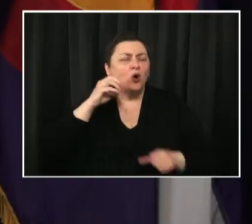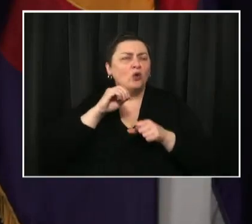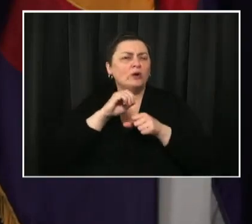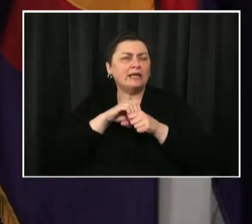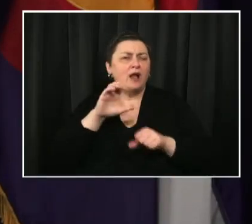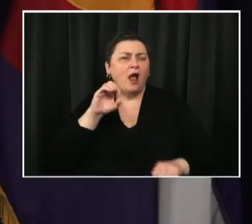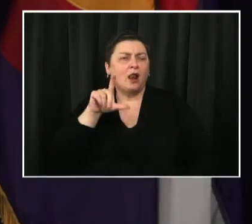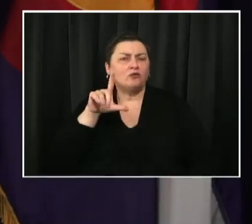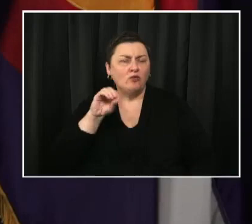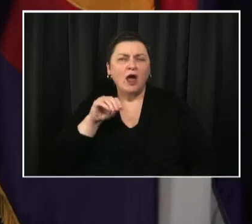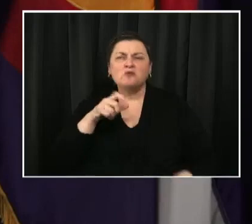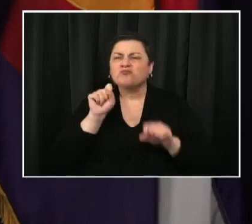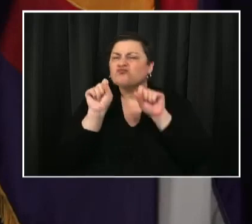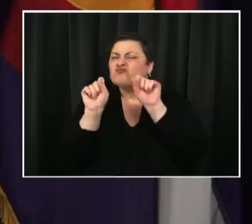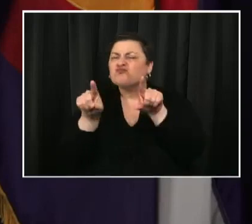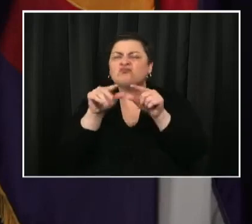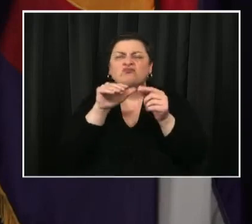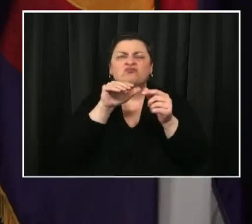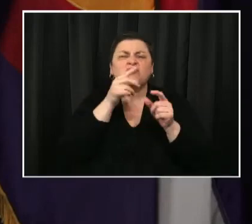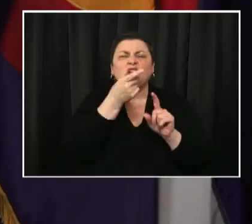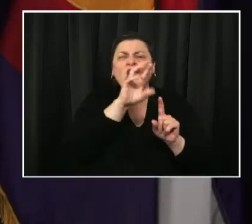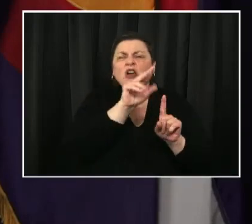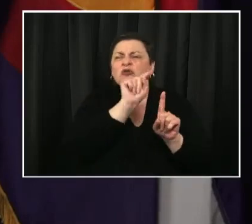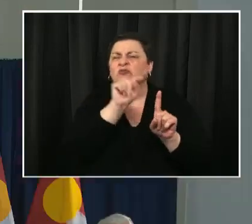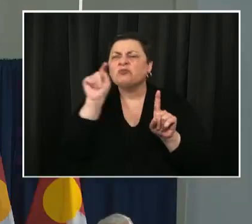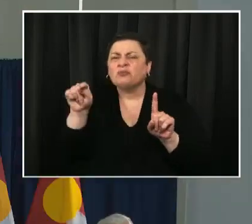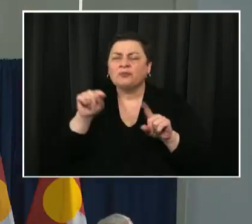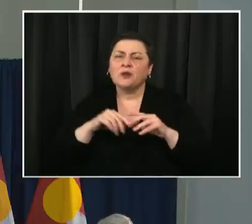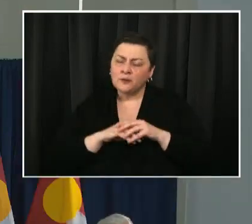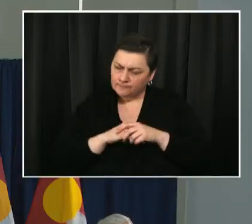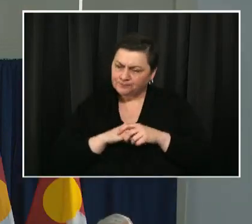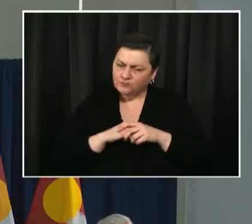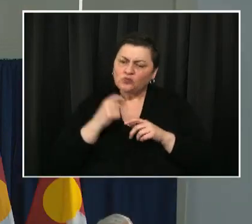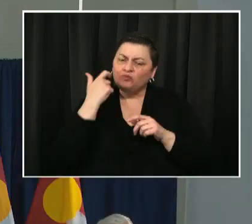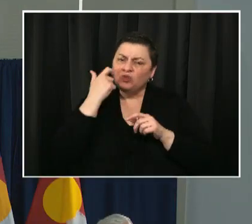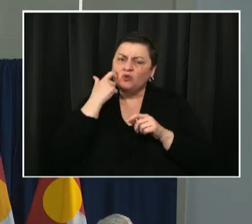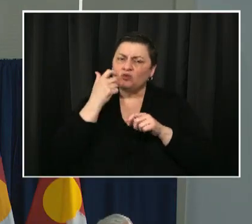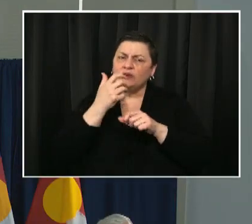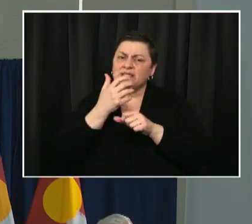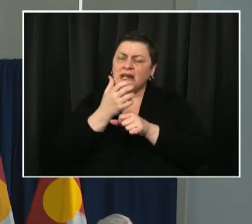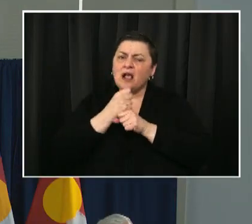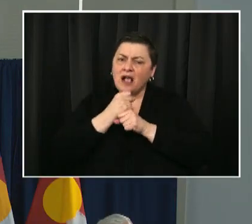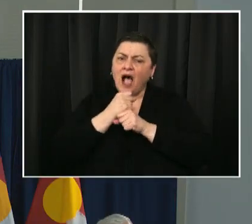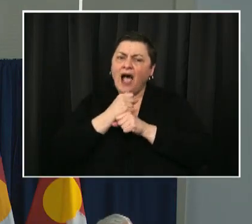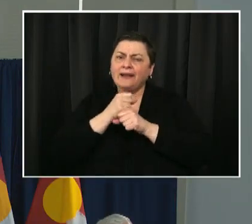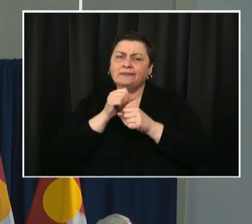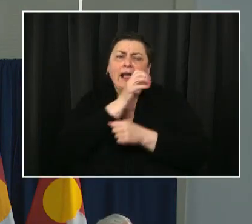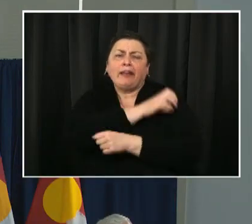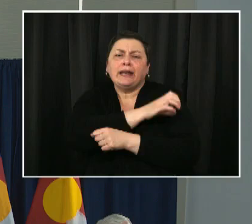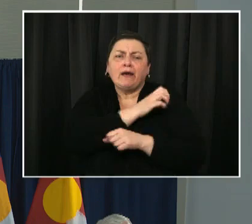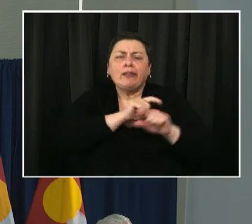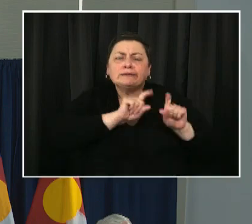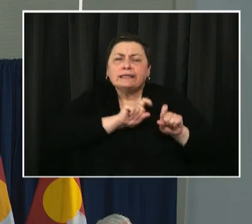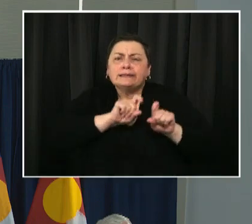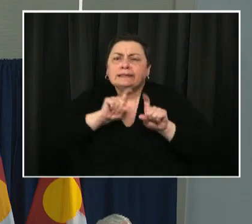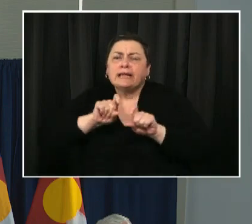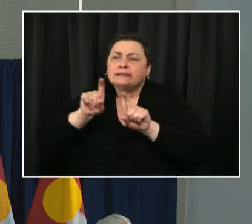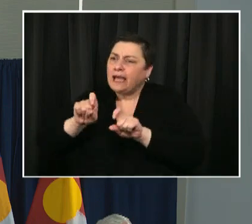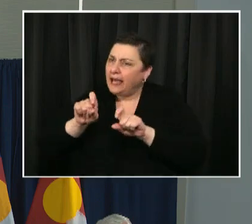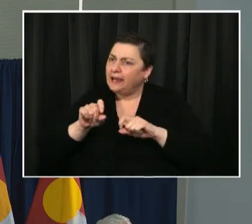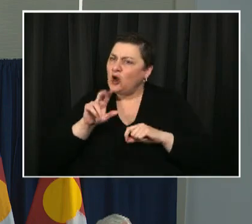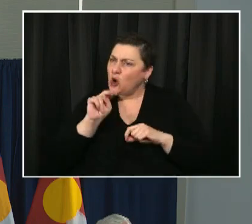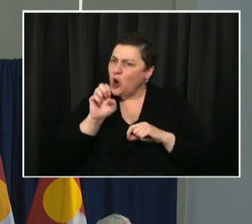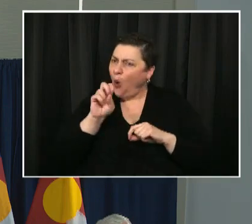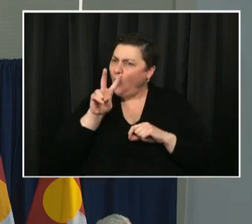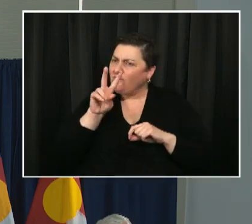Dr. Samet. Novavax released data from its recent clinical trials in the UK, which showed its vaccine was 86%